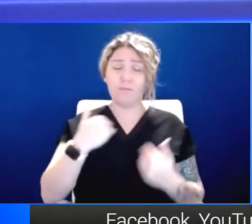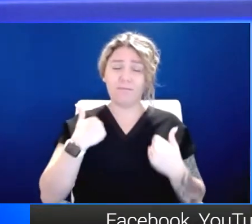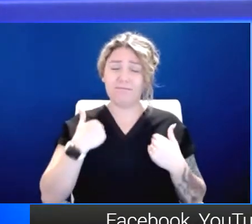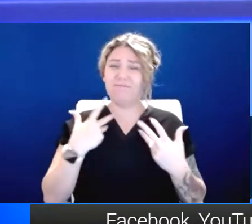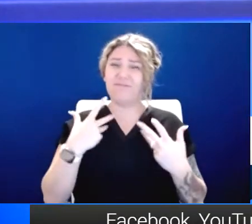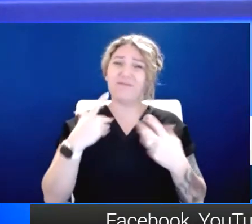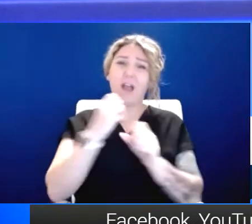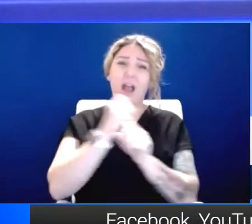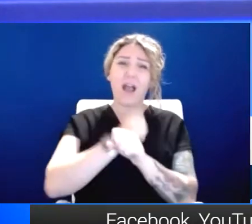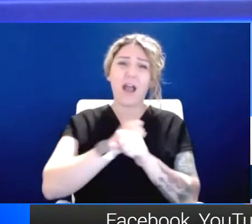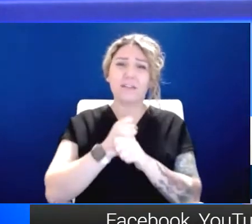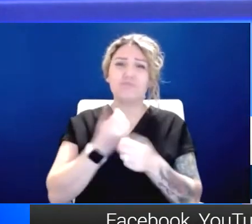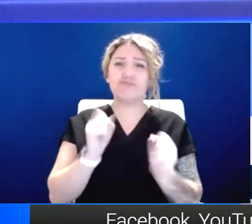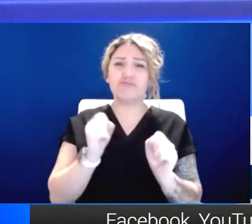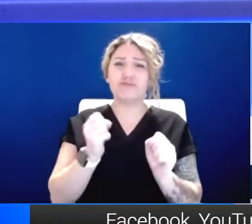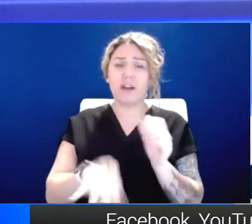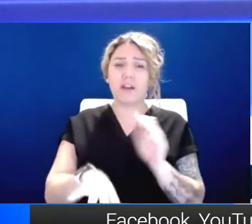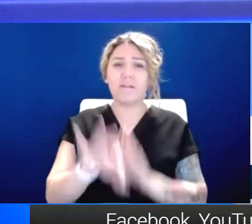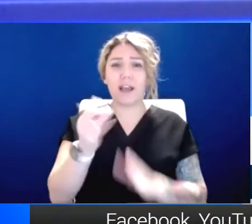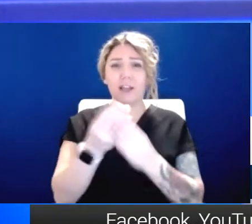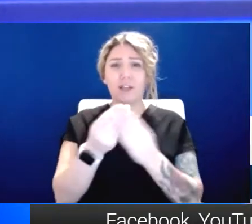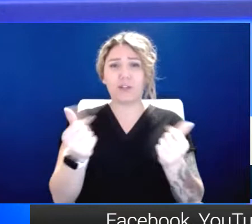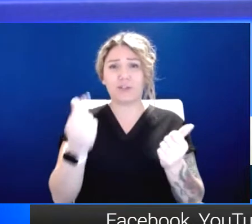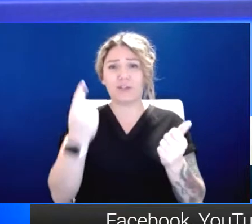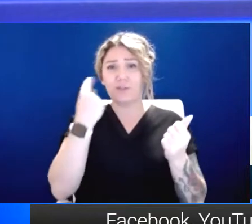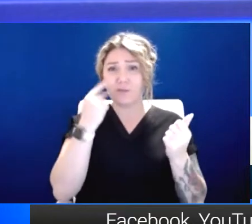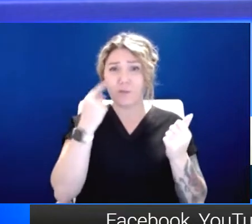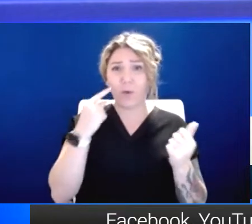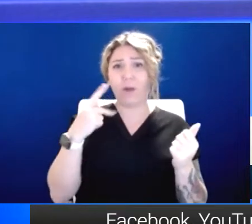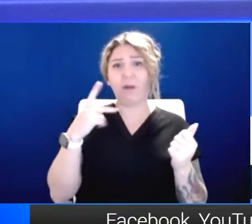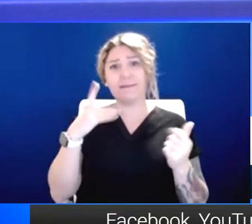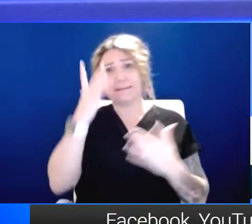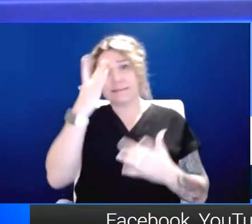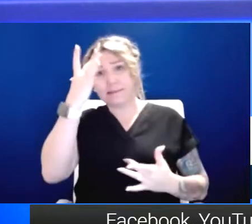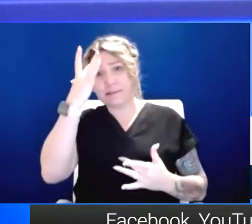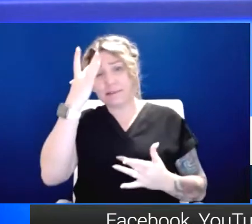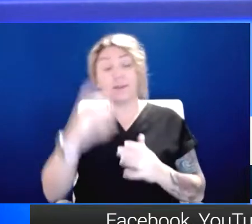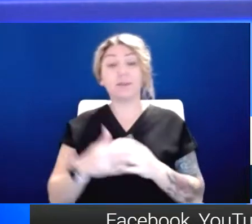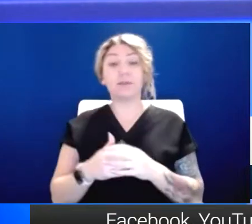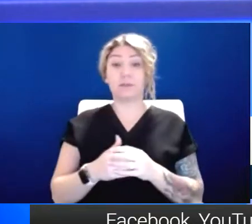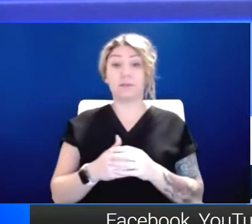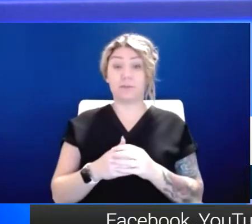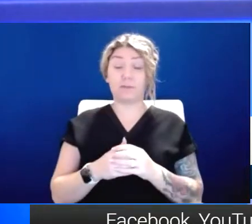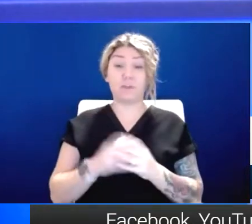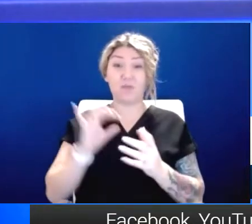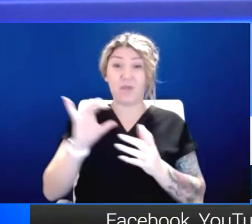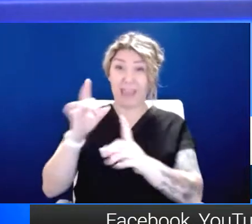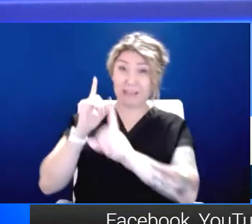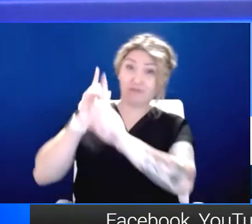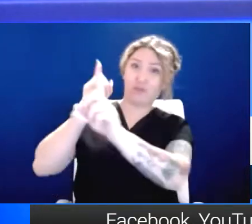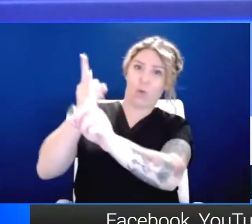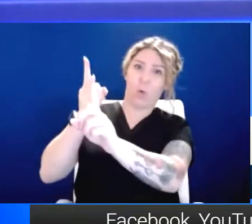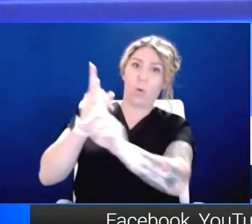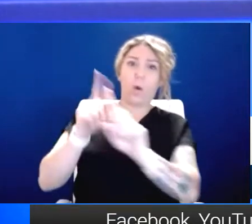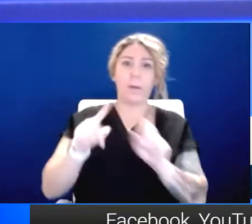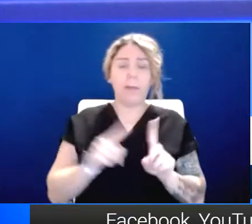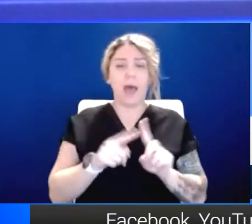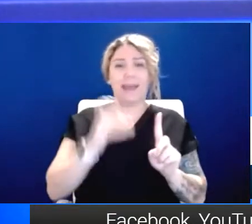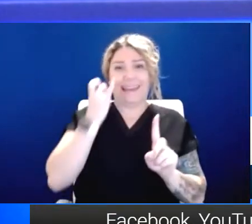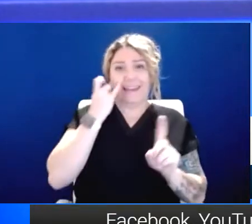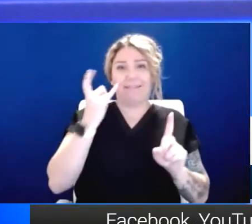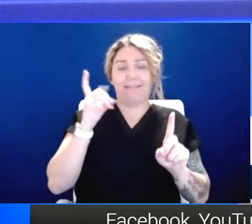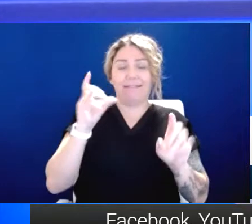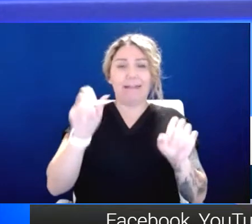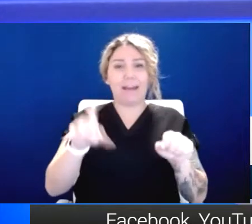cure for Parkinson's. That is our ultimate goal. Short of that is if we can even find something that would slow Parkinson's